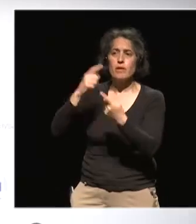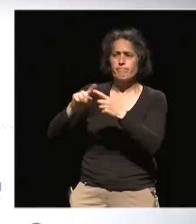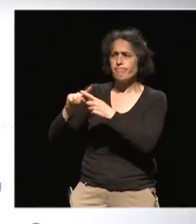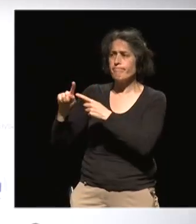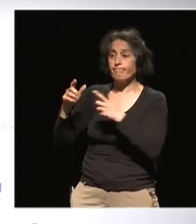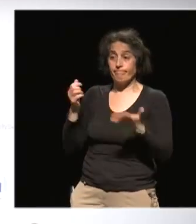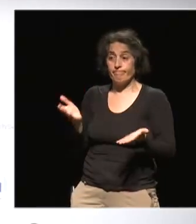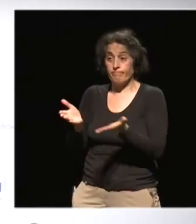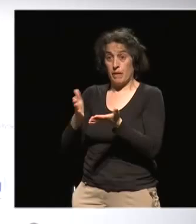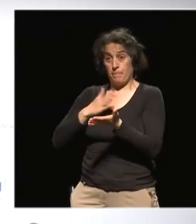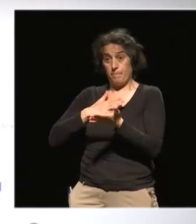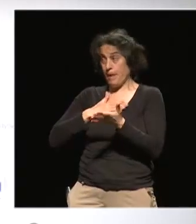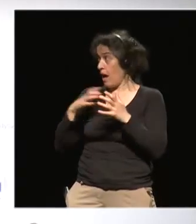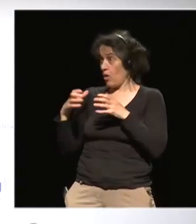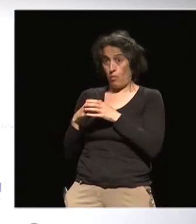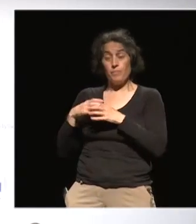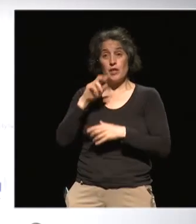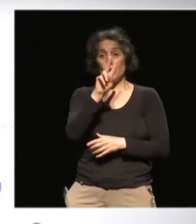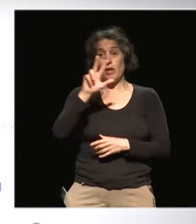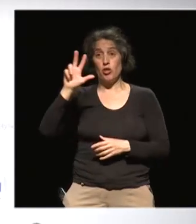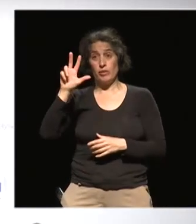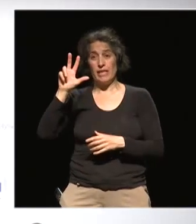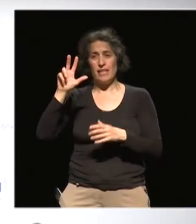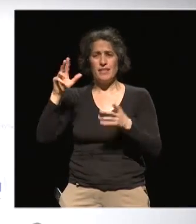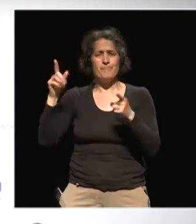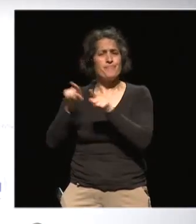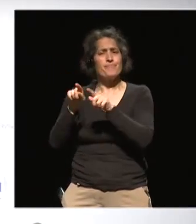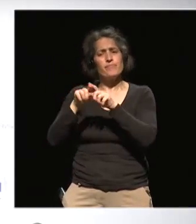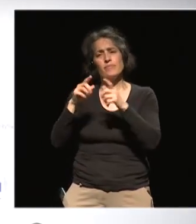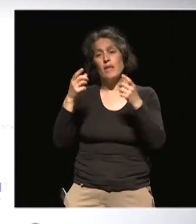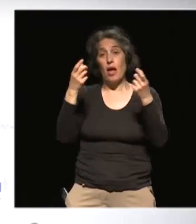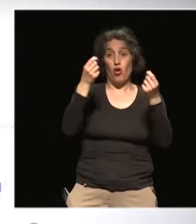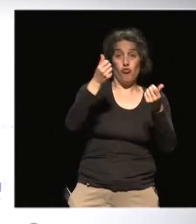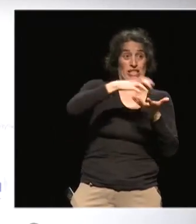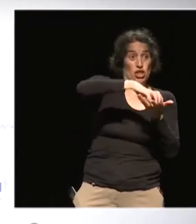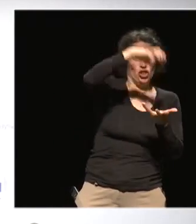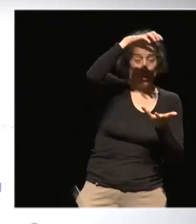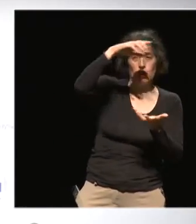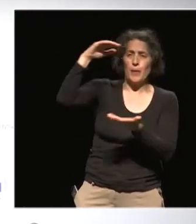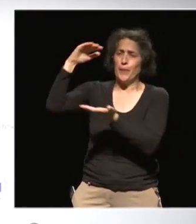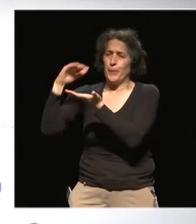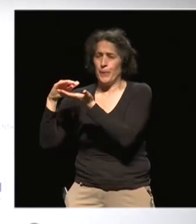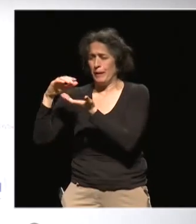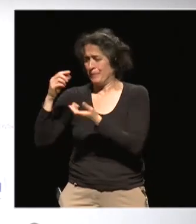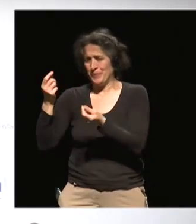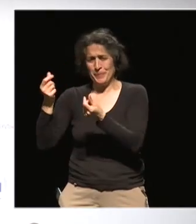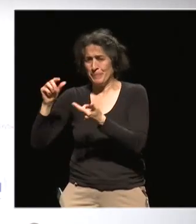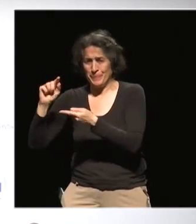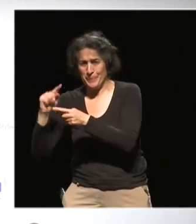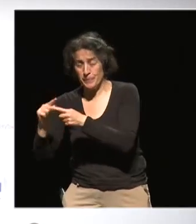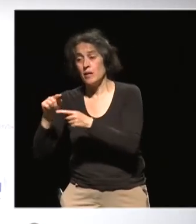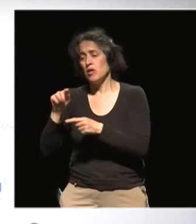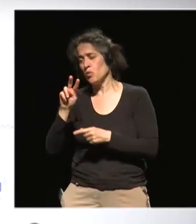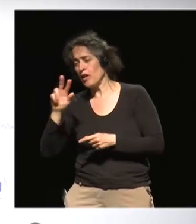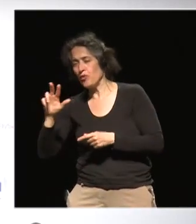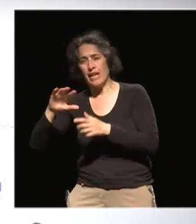23 countries, 23 of the poorer countries, to help them with their INDCs. Now, obviously, they need to